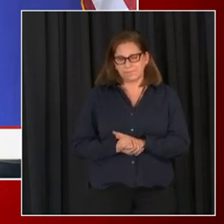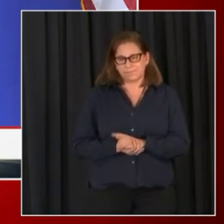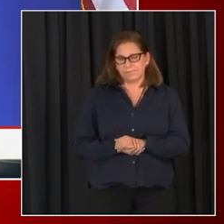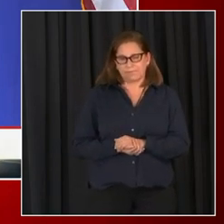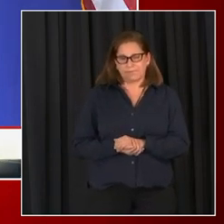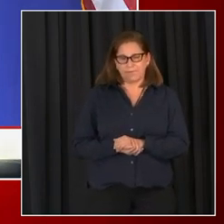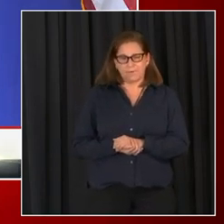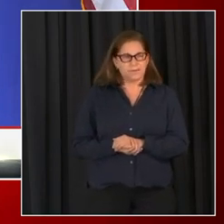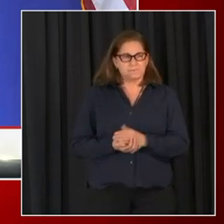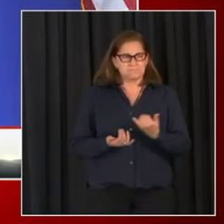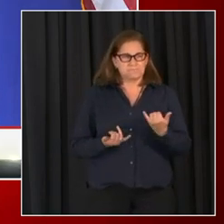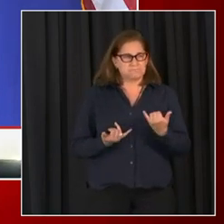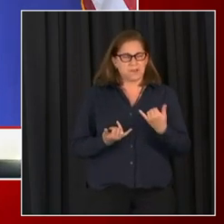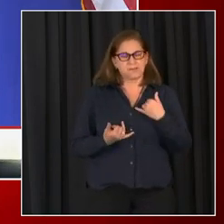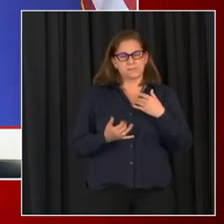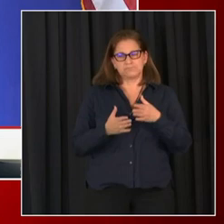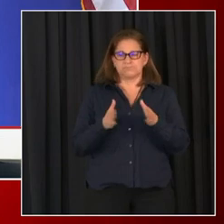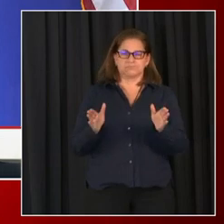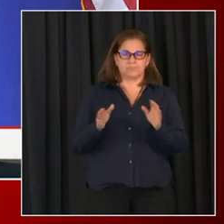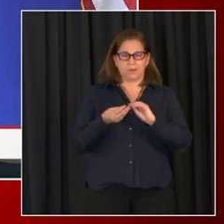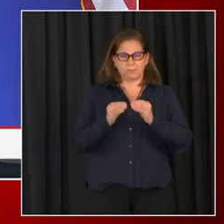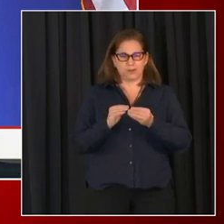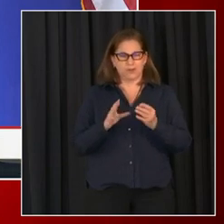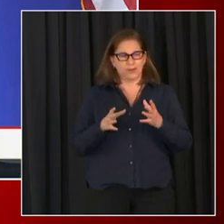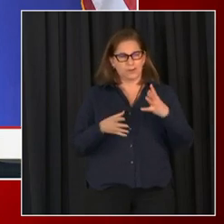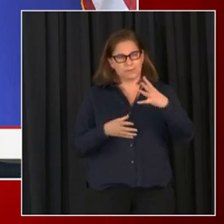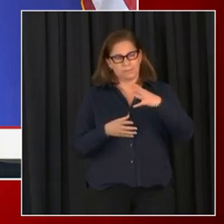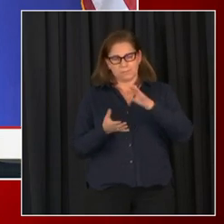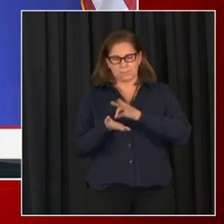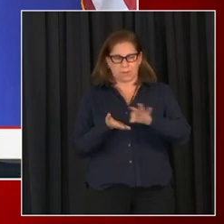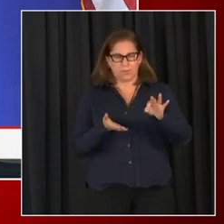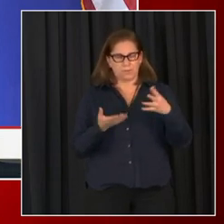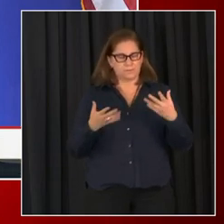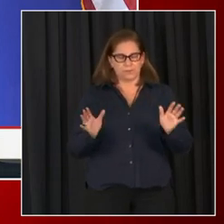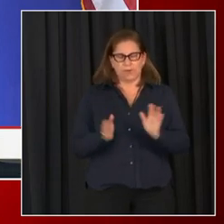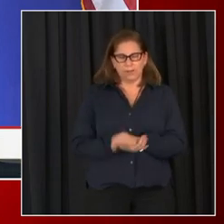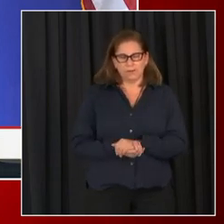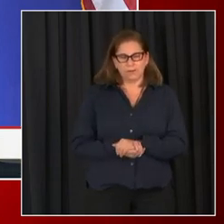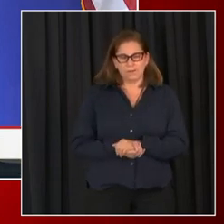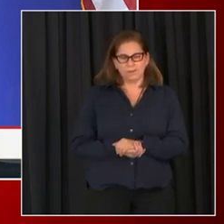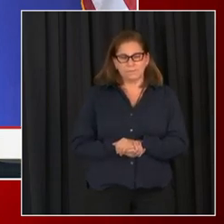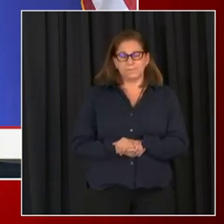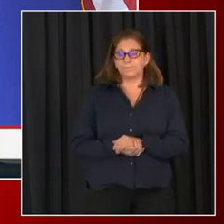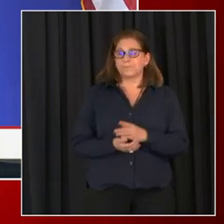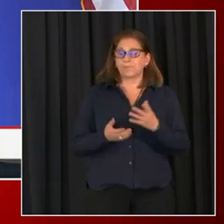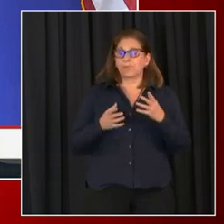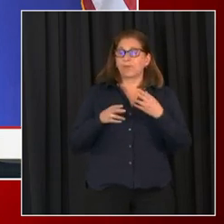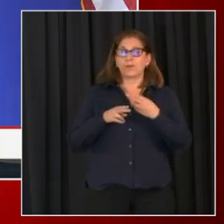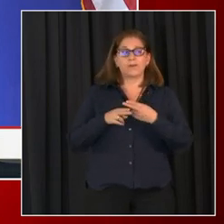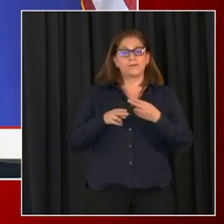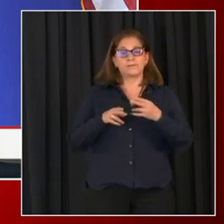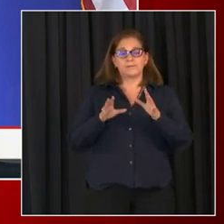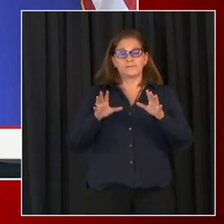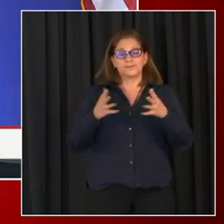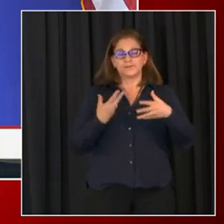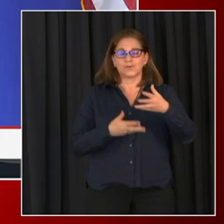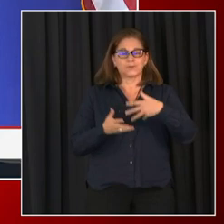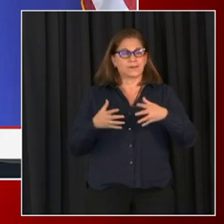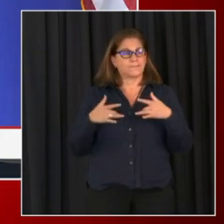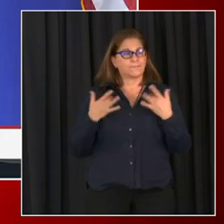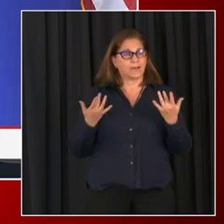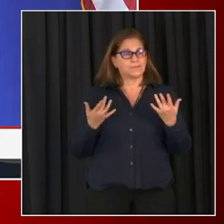point. What we do for social events, however, is we do ask if they are indoor